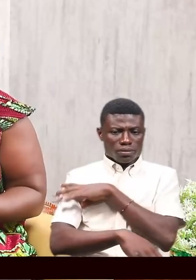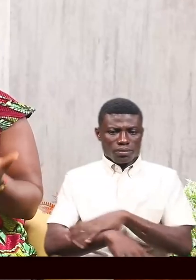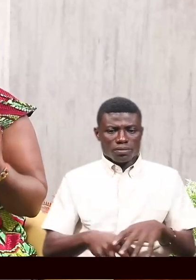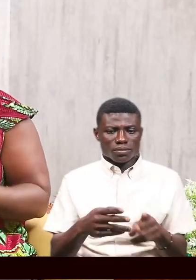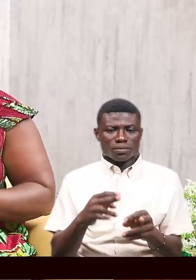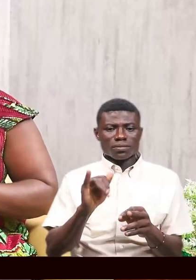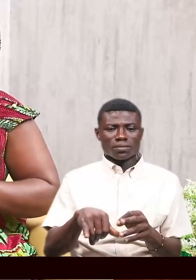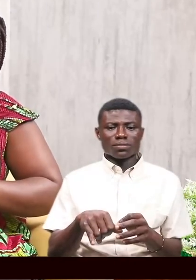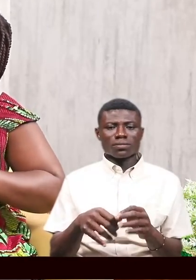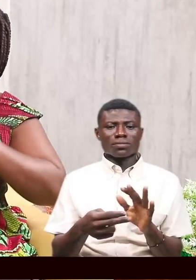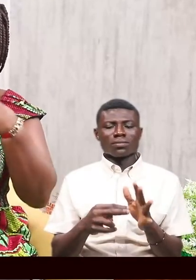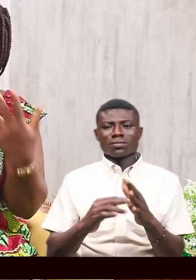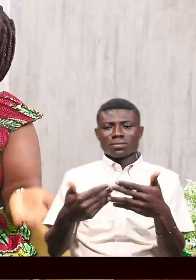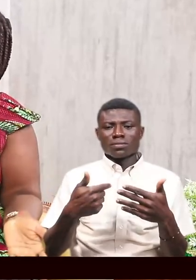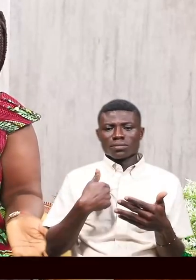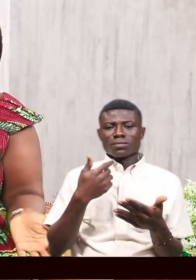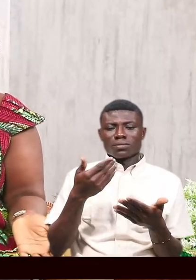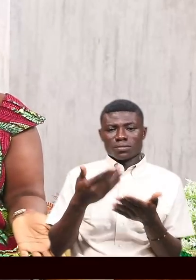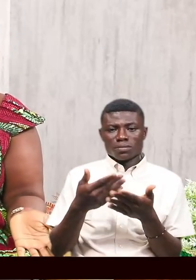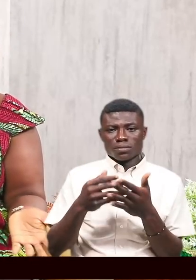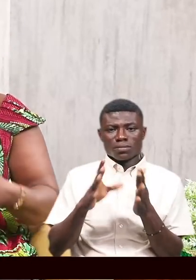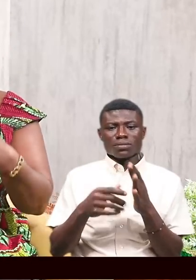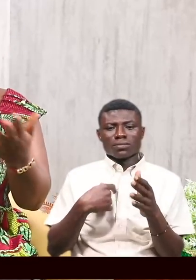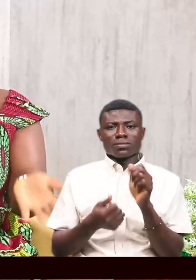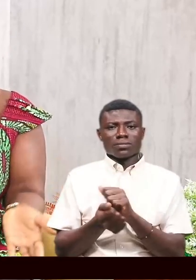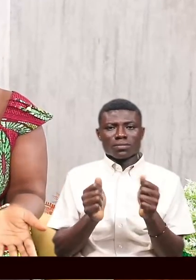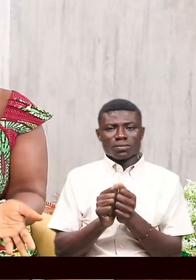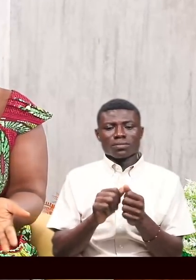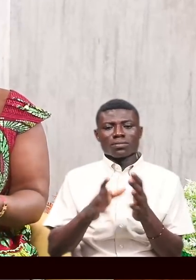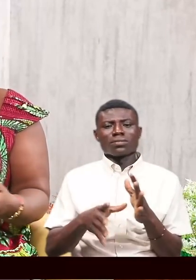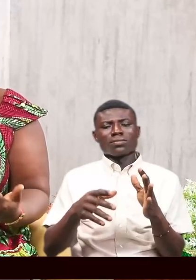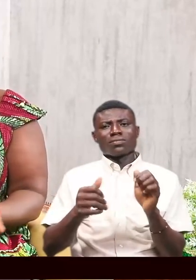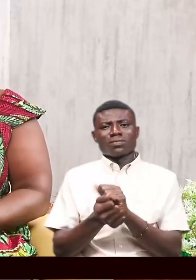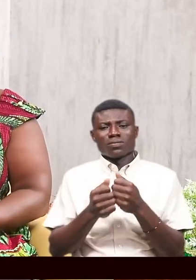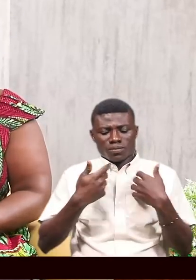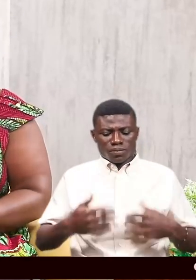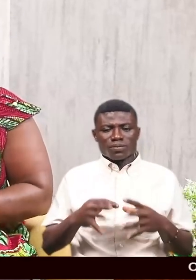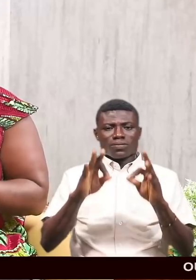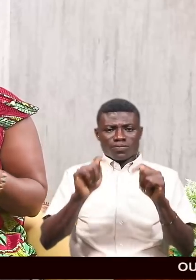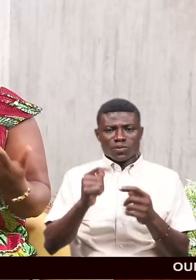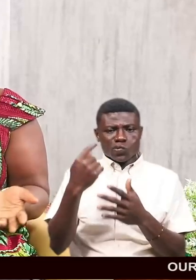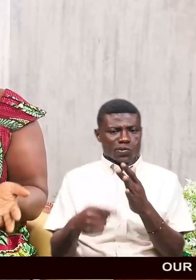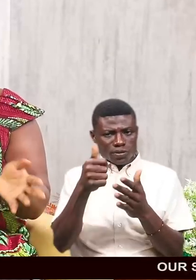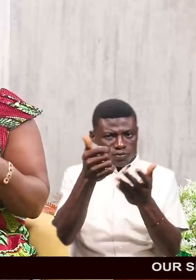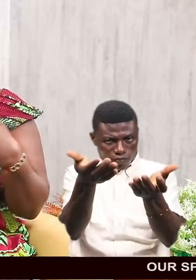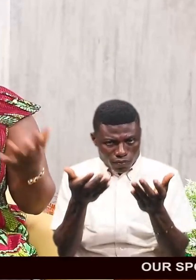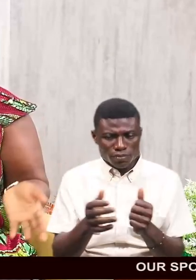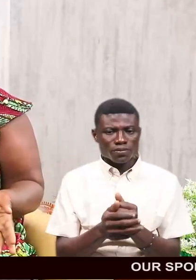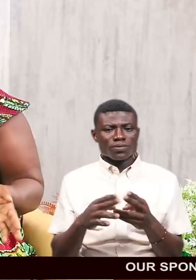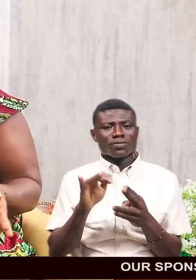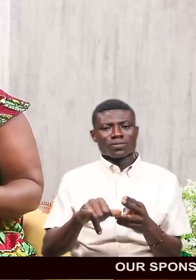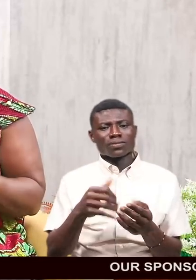dia enye ma me sika na me change me wardrobe to suit ni a open no inti no